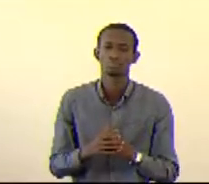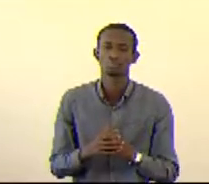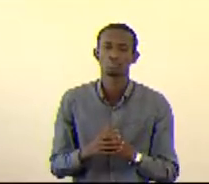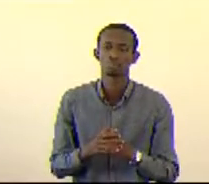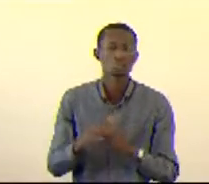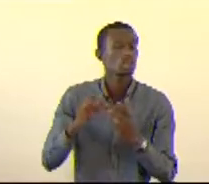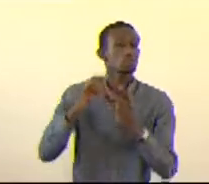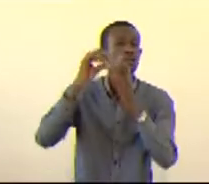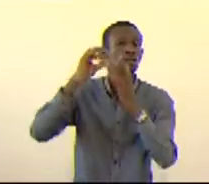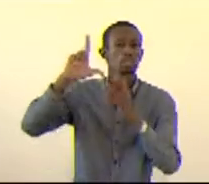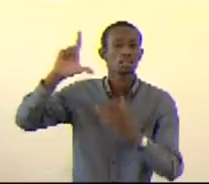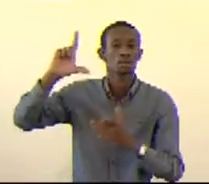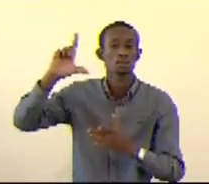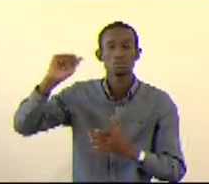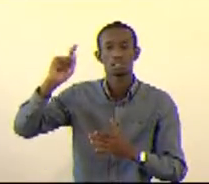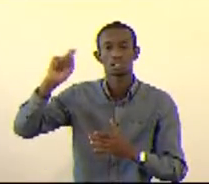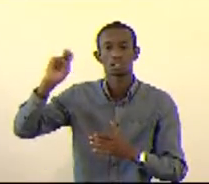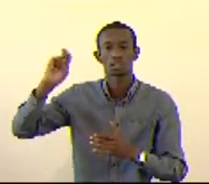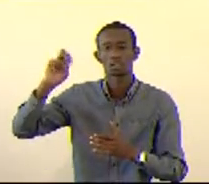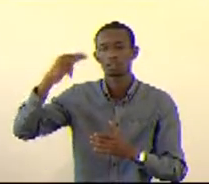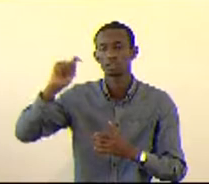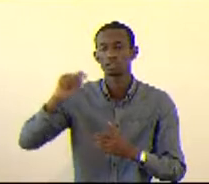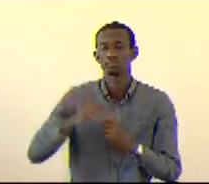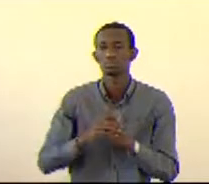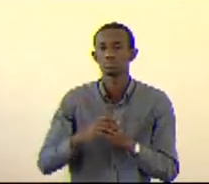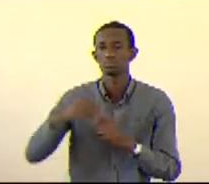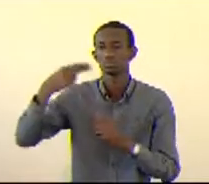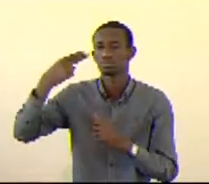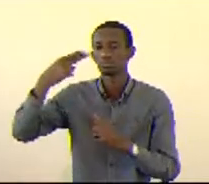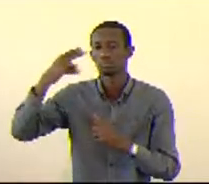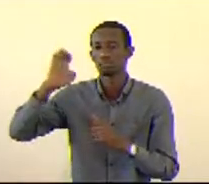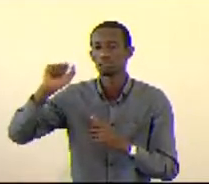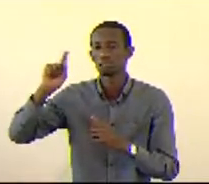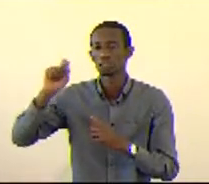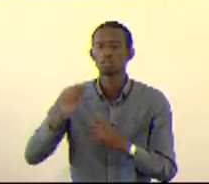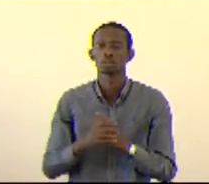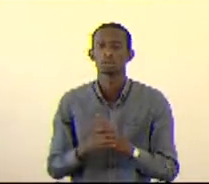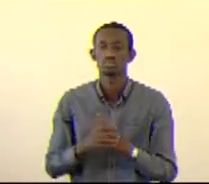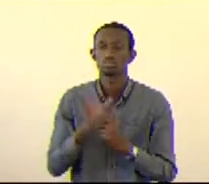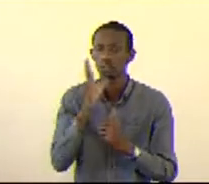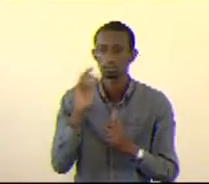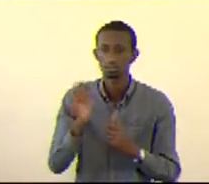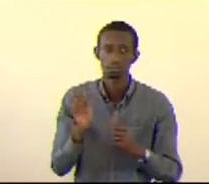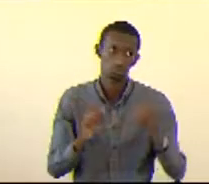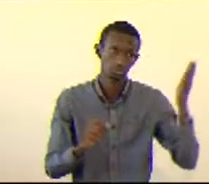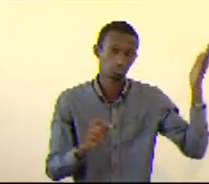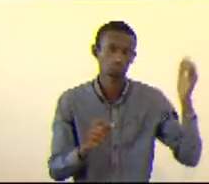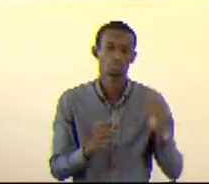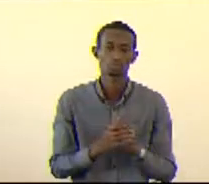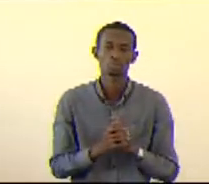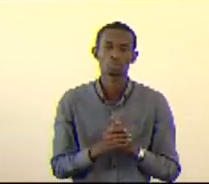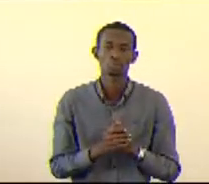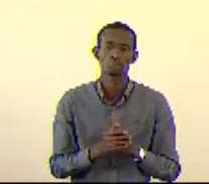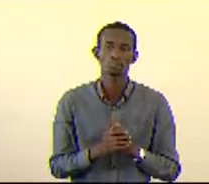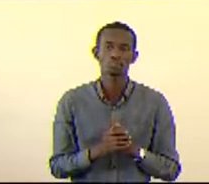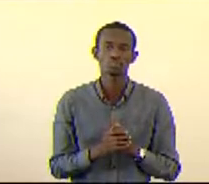heat, specific heat capacity of ice, specific heat capacity, let me write it here. Specific heat capacity of ice